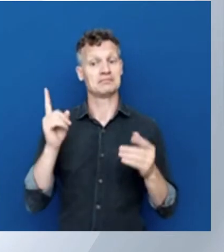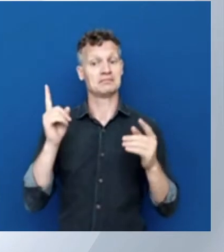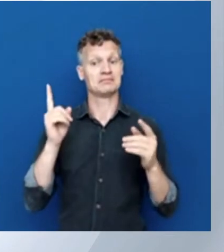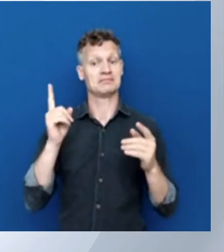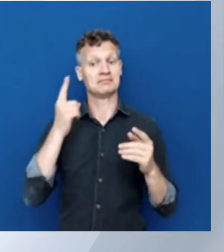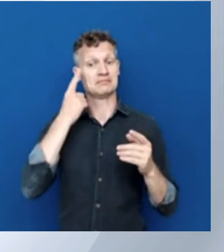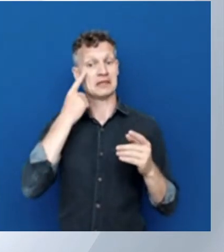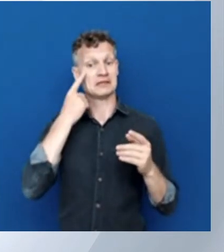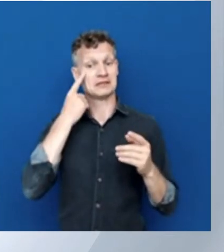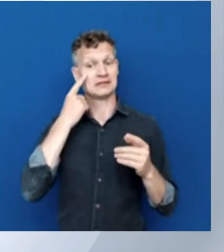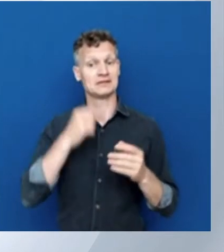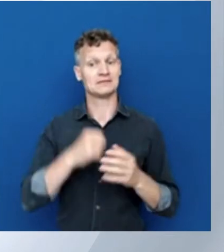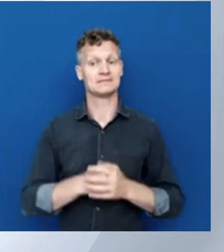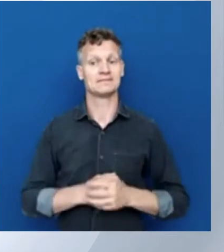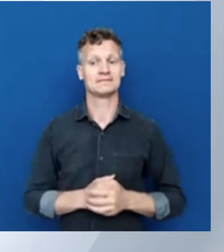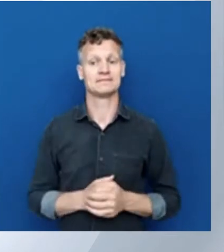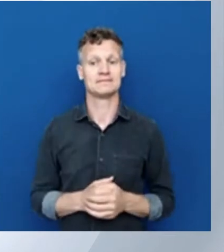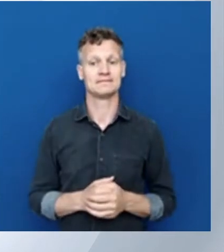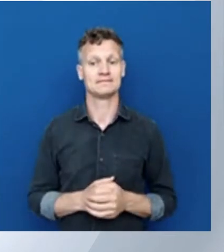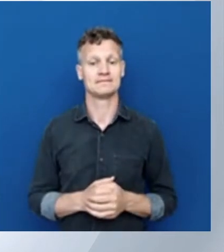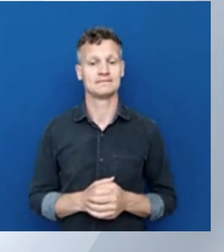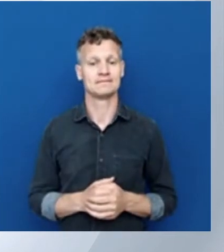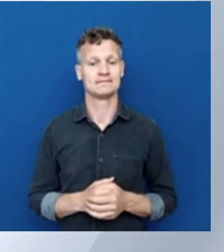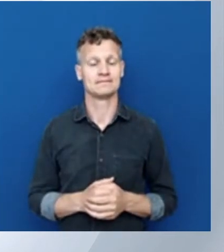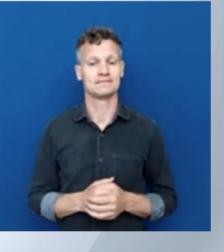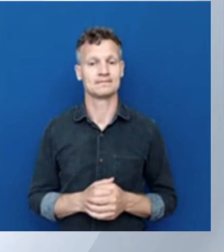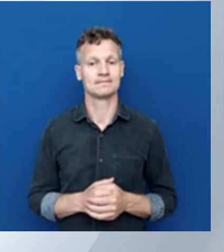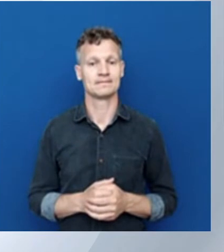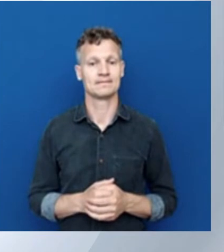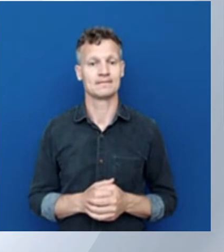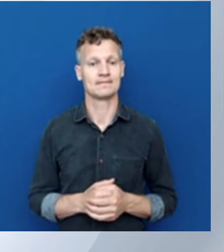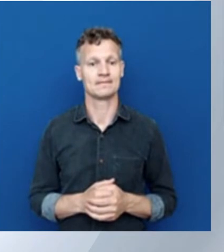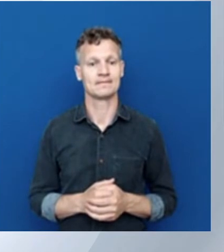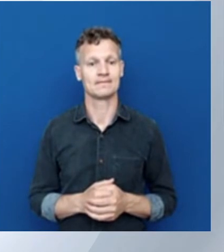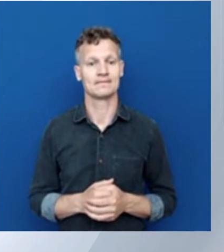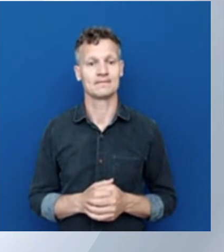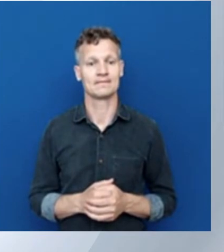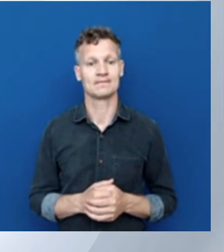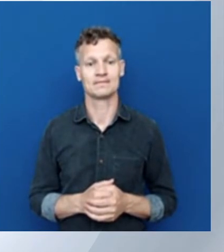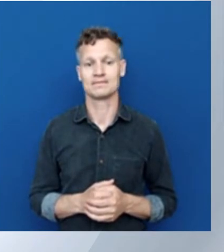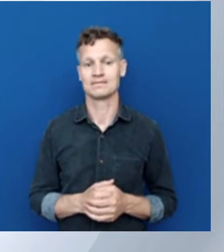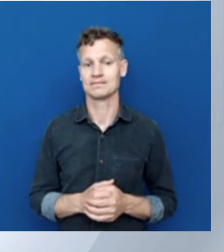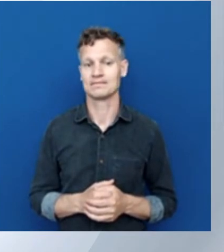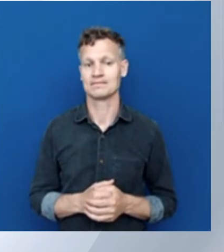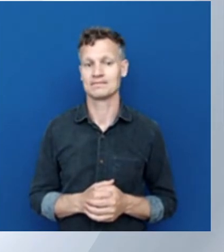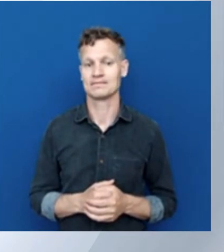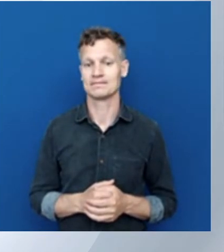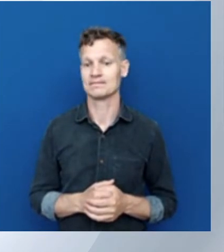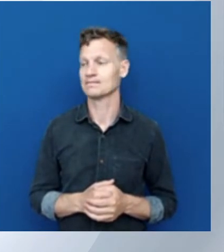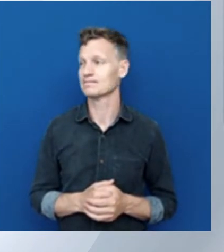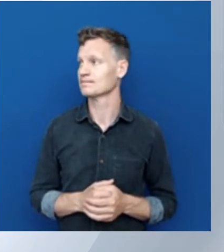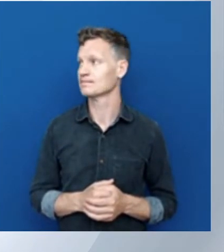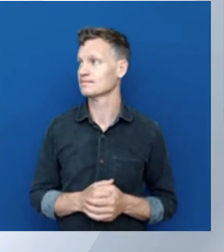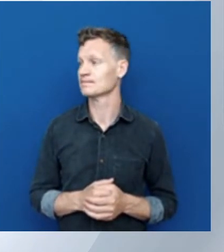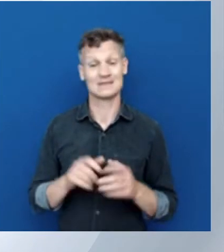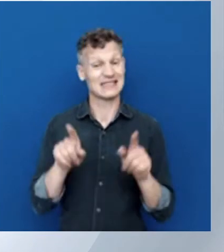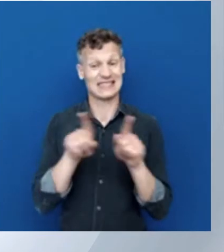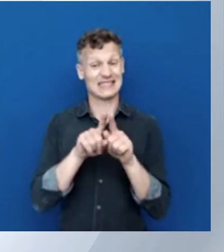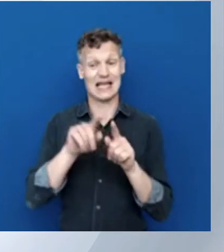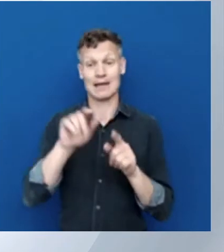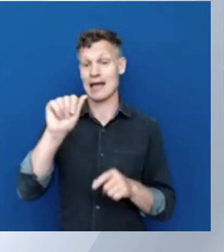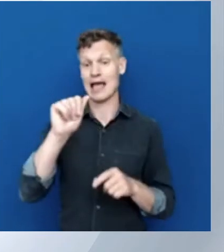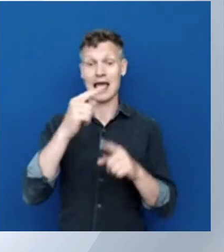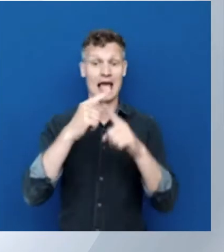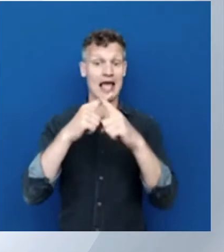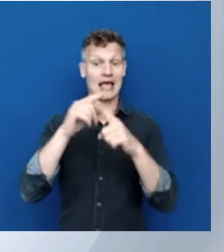my Visual Studio Insider, and I've got my tests here that I can run. Remember, they're using the same X engine, and then I can go example JUnit test,